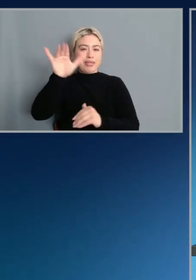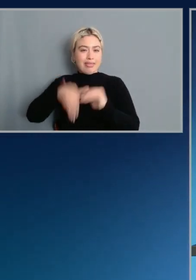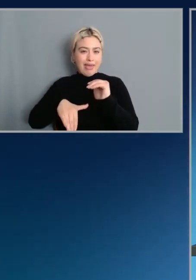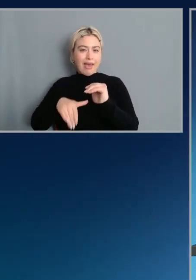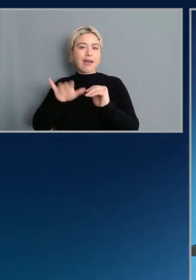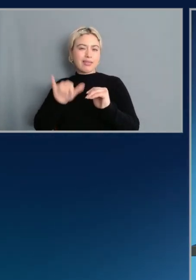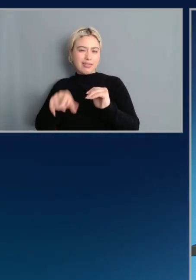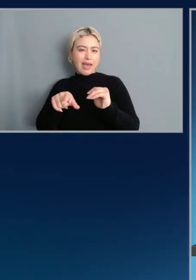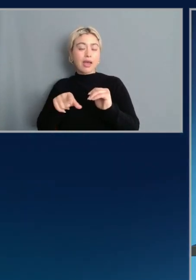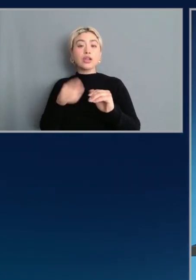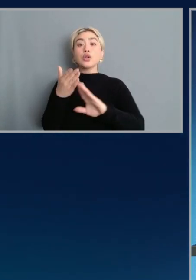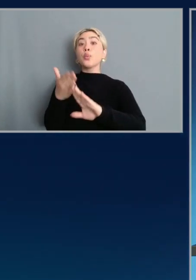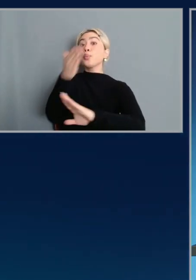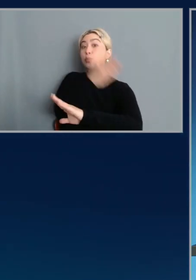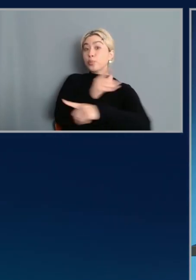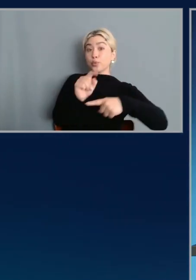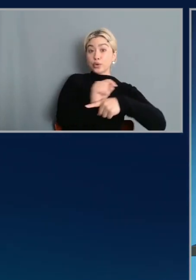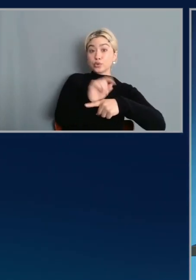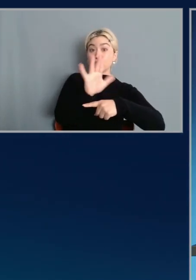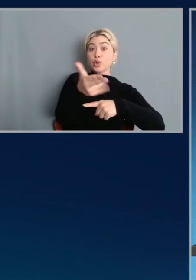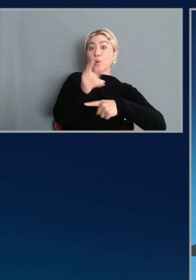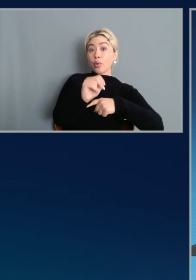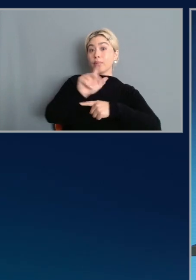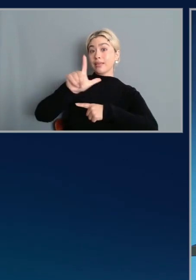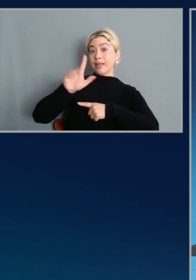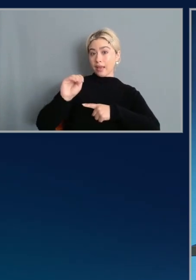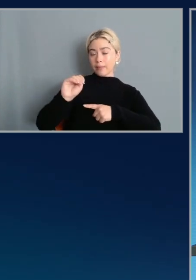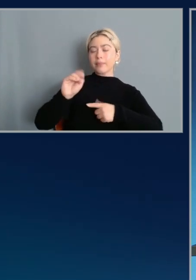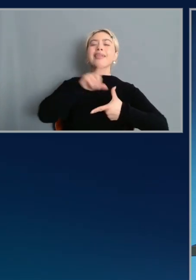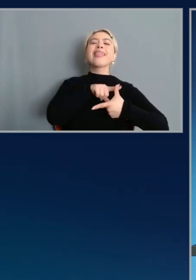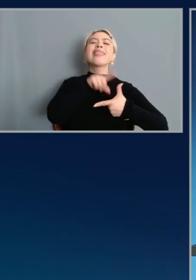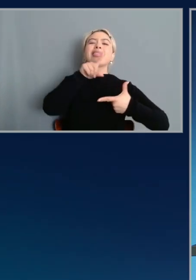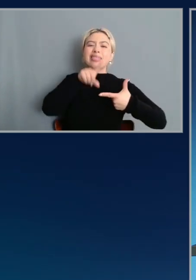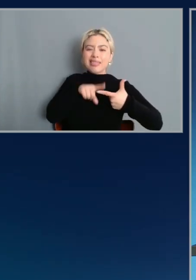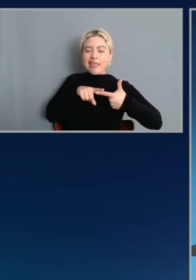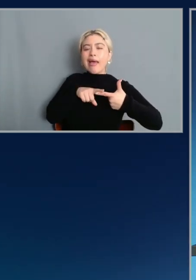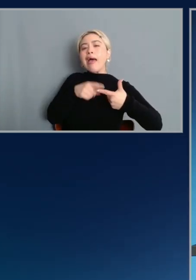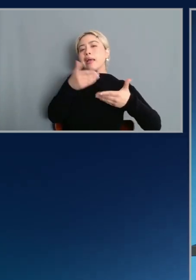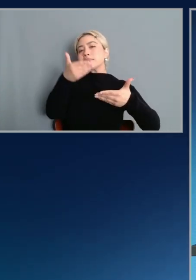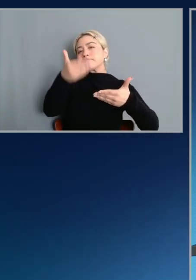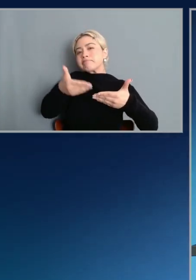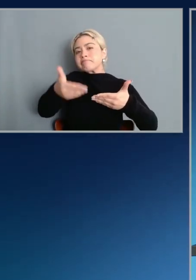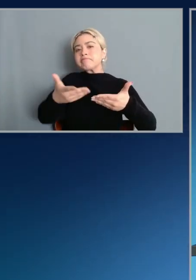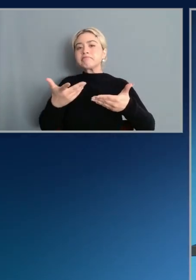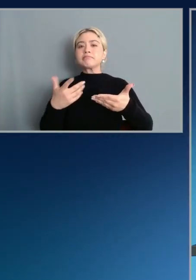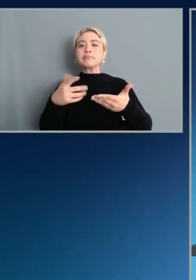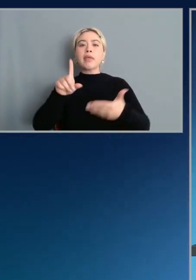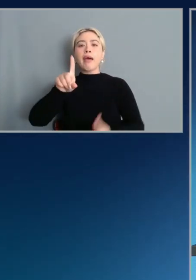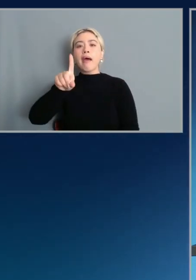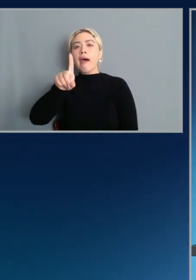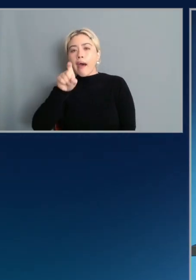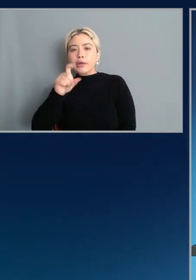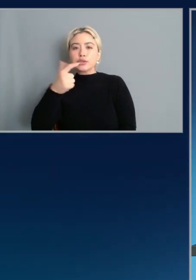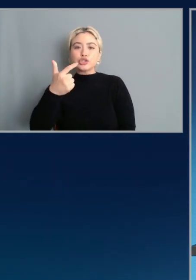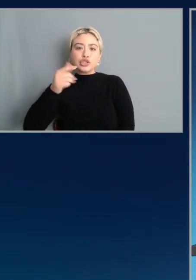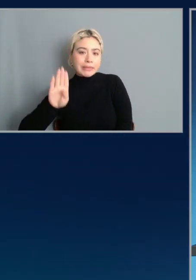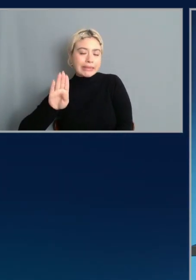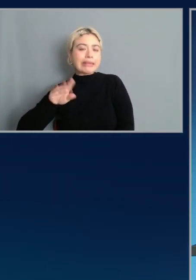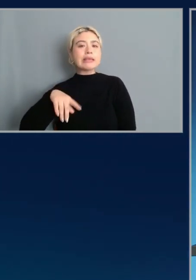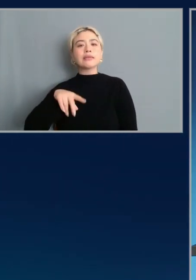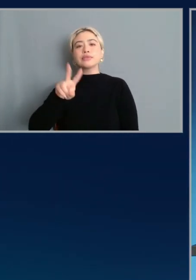look at pre-training your own language model, then you're moving closer to the hundreds of GBs,